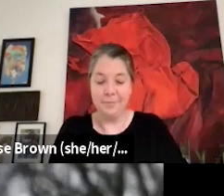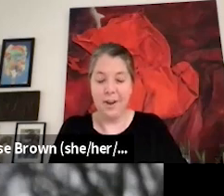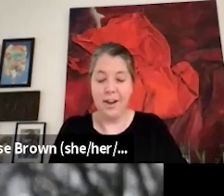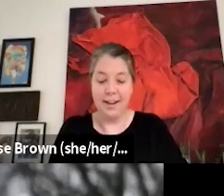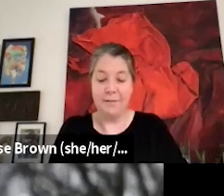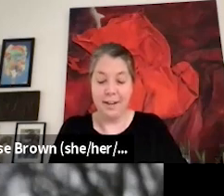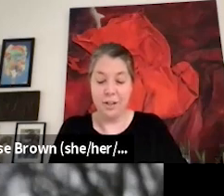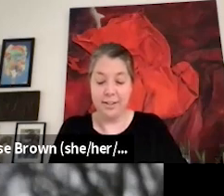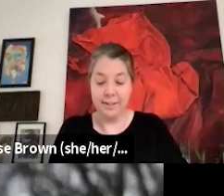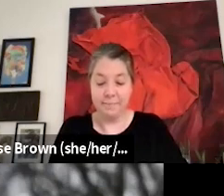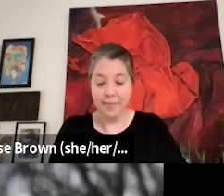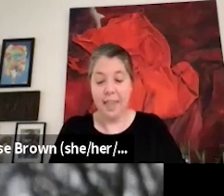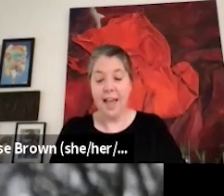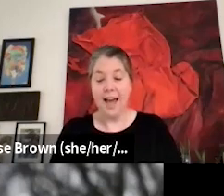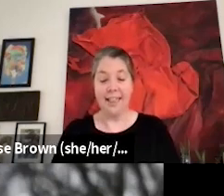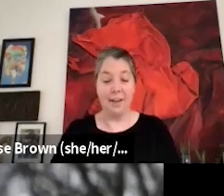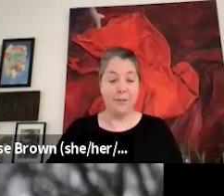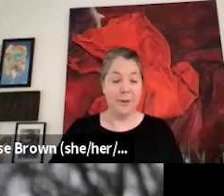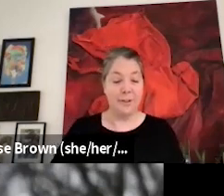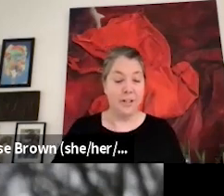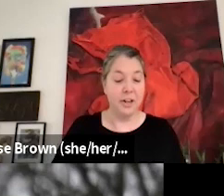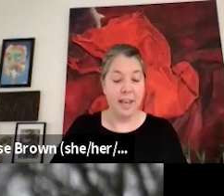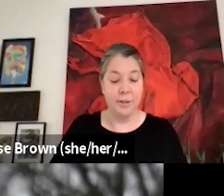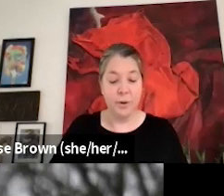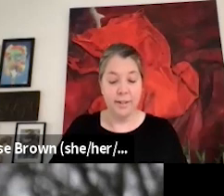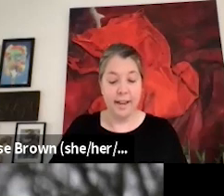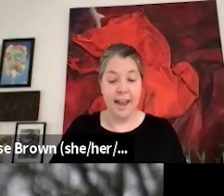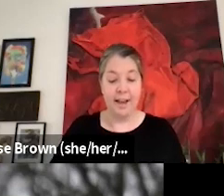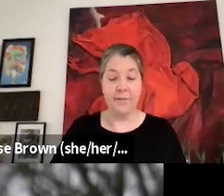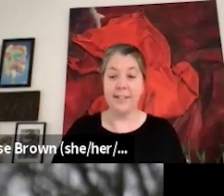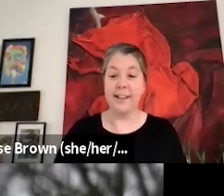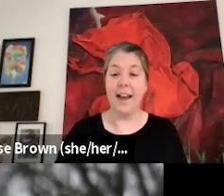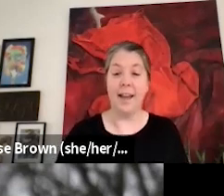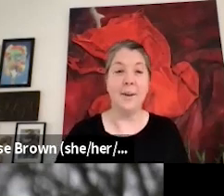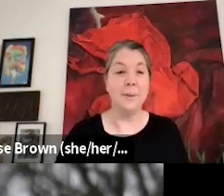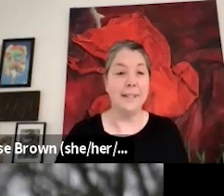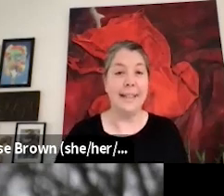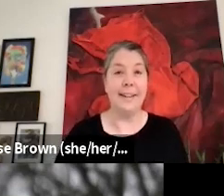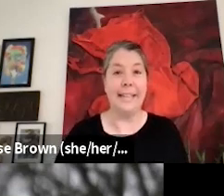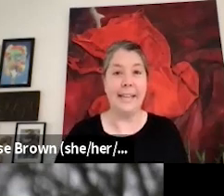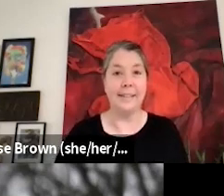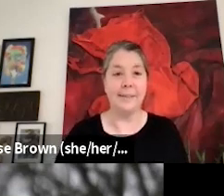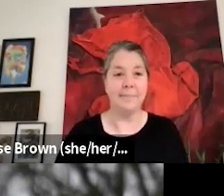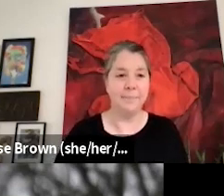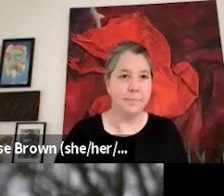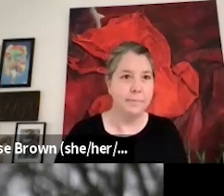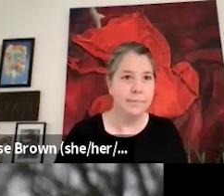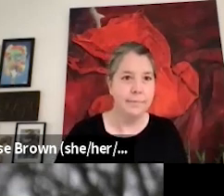know on adventures. I love to adventure in the outdoors and have since I was little